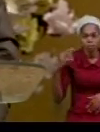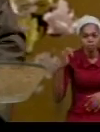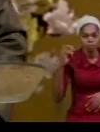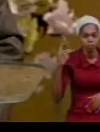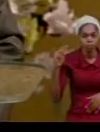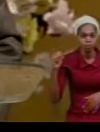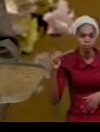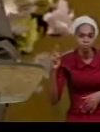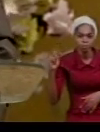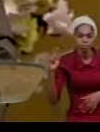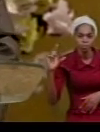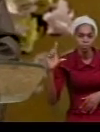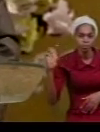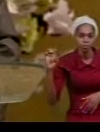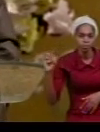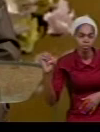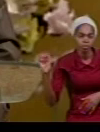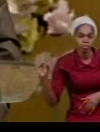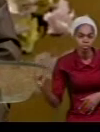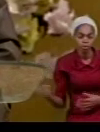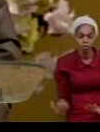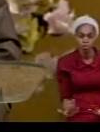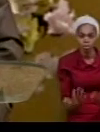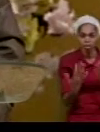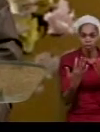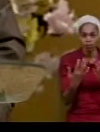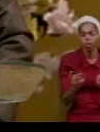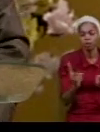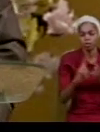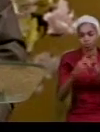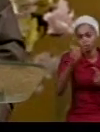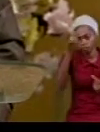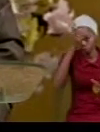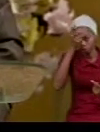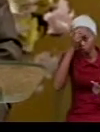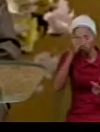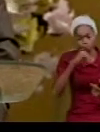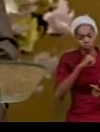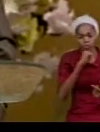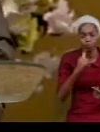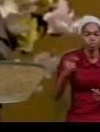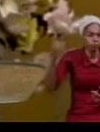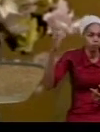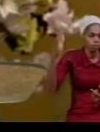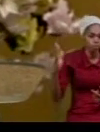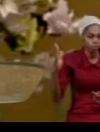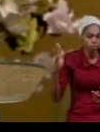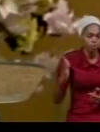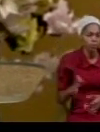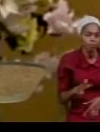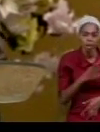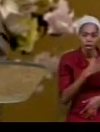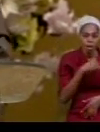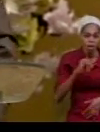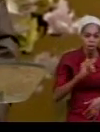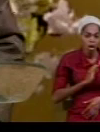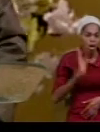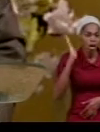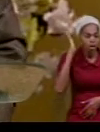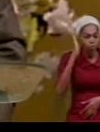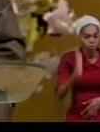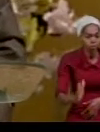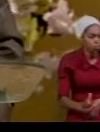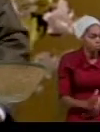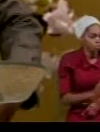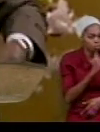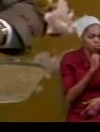they sacrifice to devils and not to God. And I would not that ye should